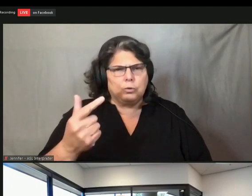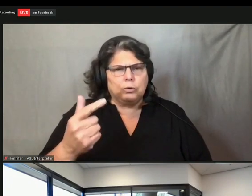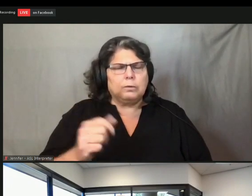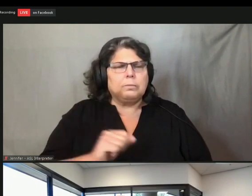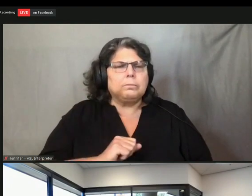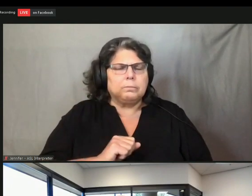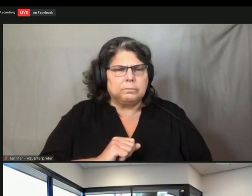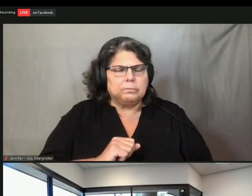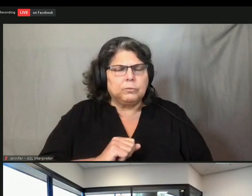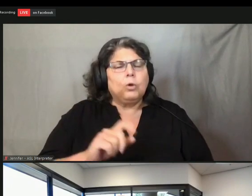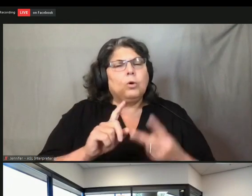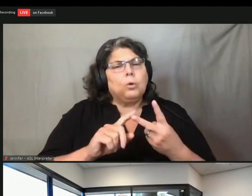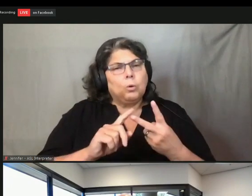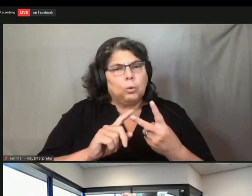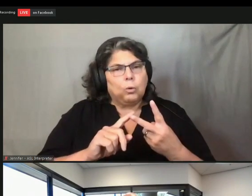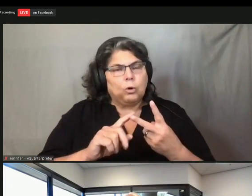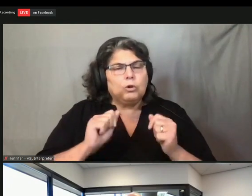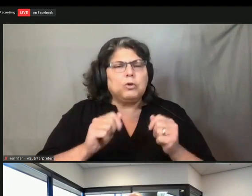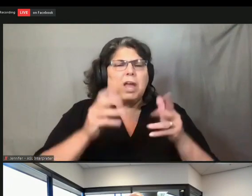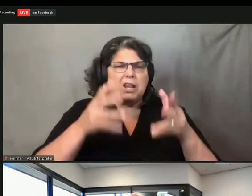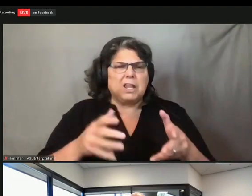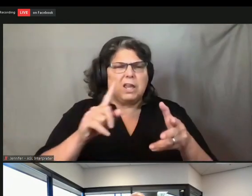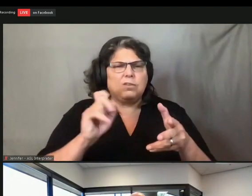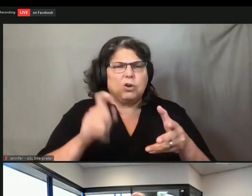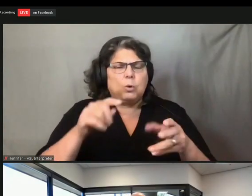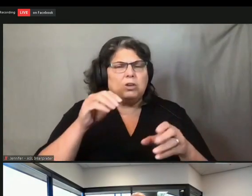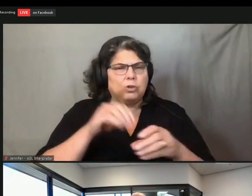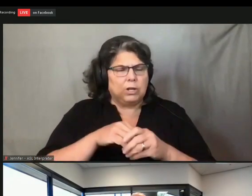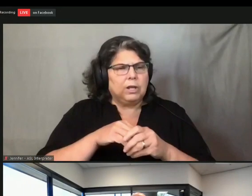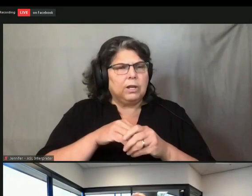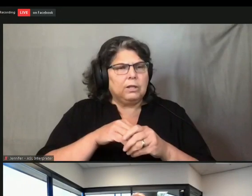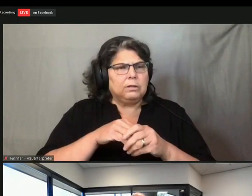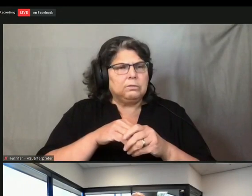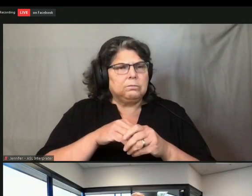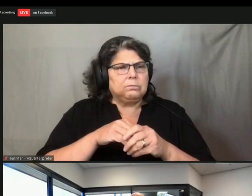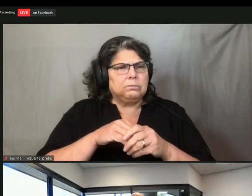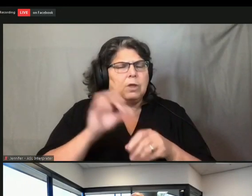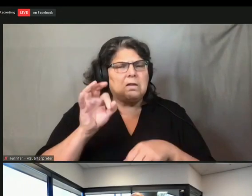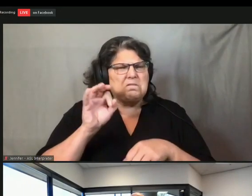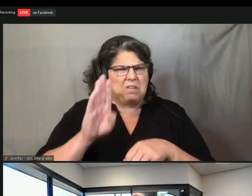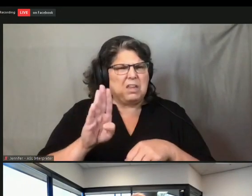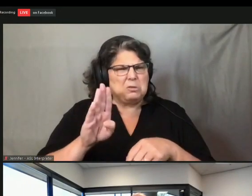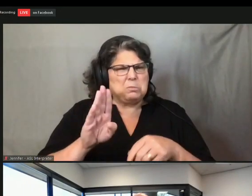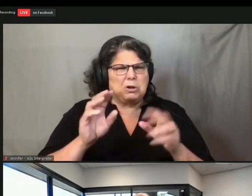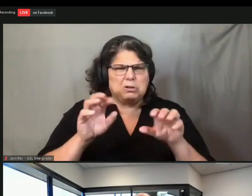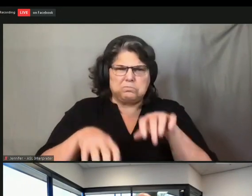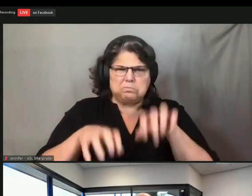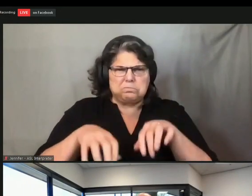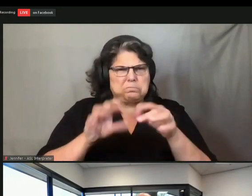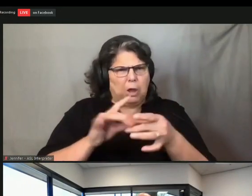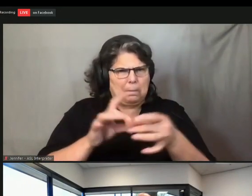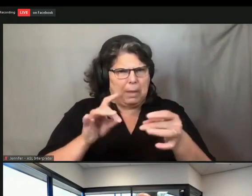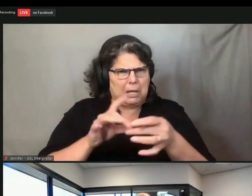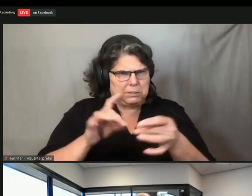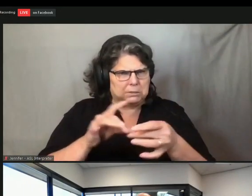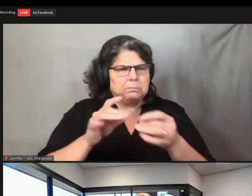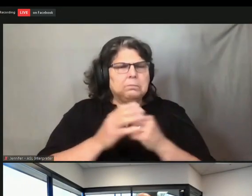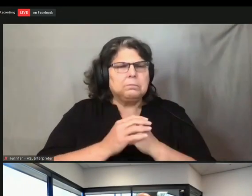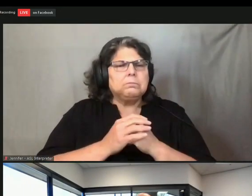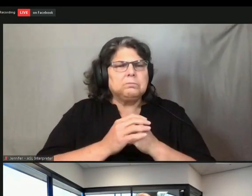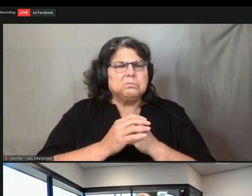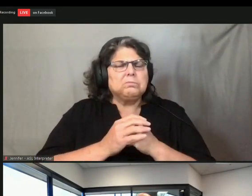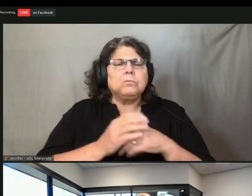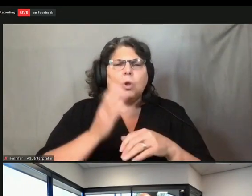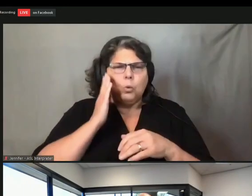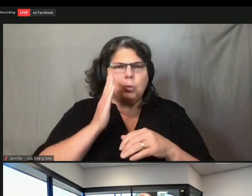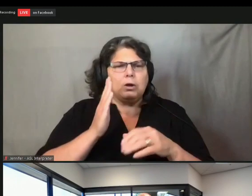@sonoma-county.org. Or you can leave a question in the comments area of the Facebook feed. So we will get to those